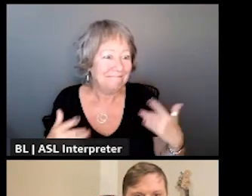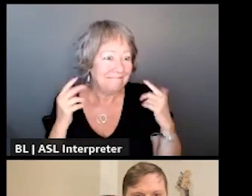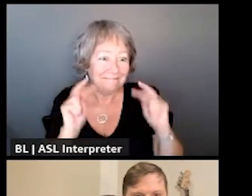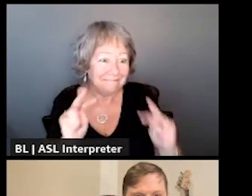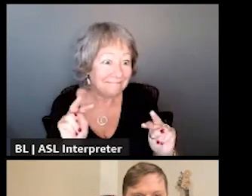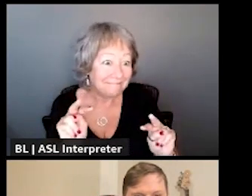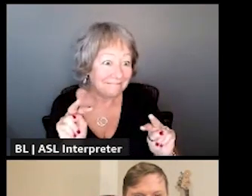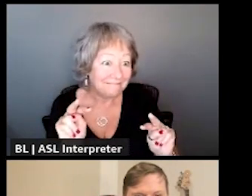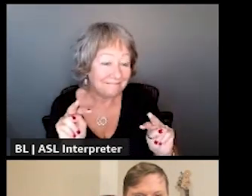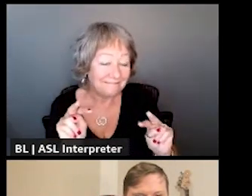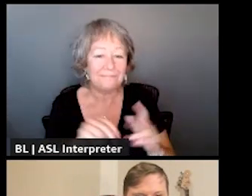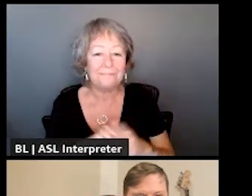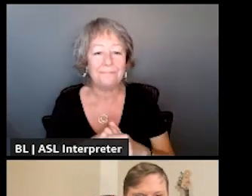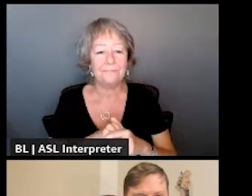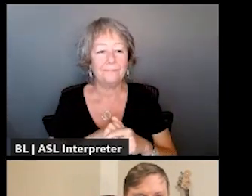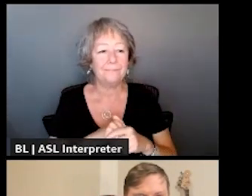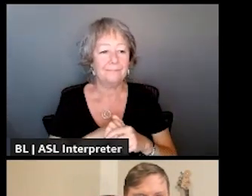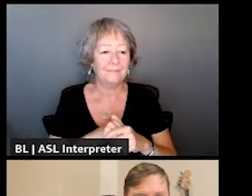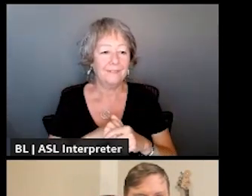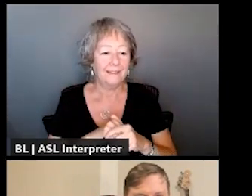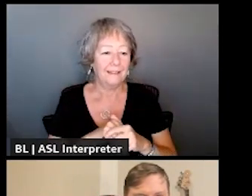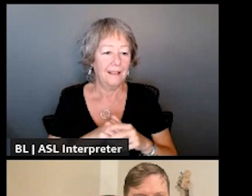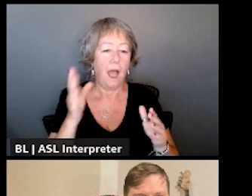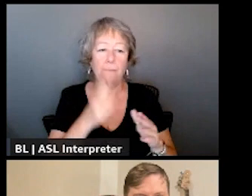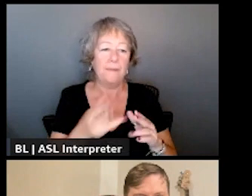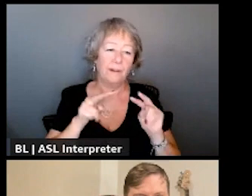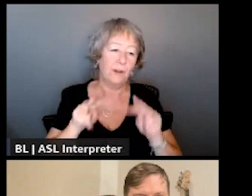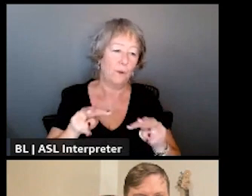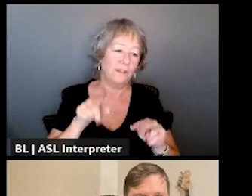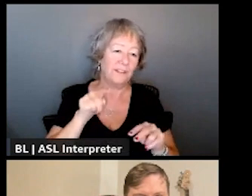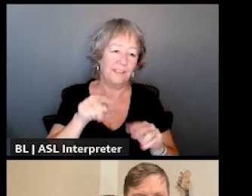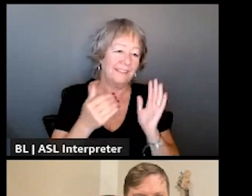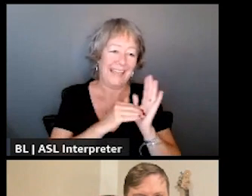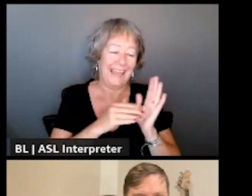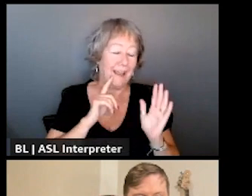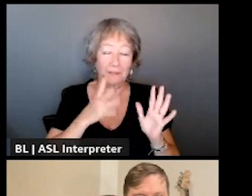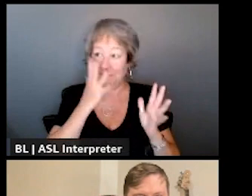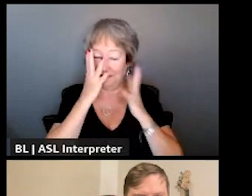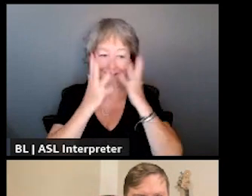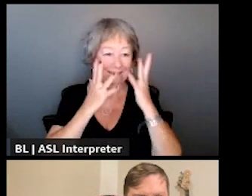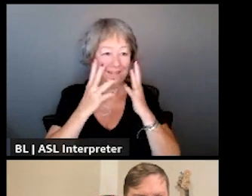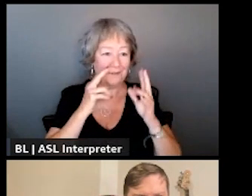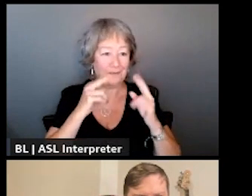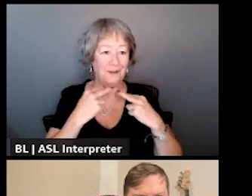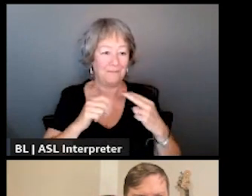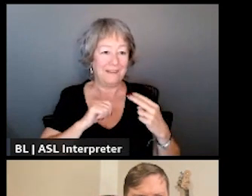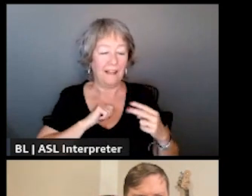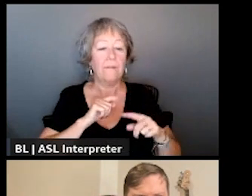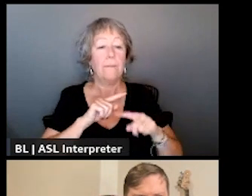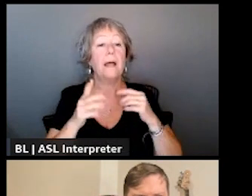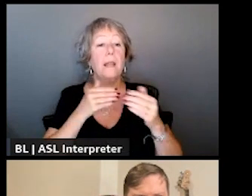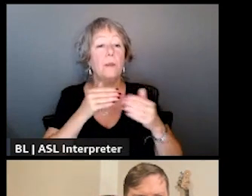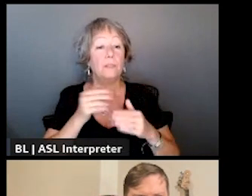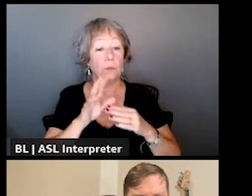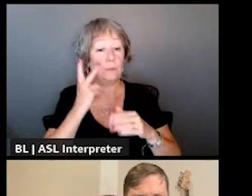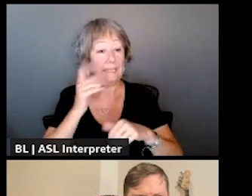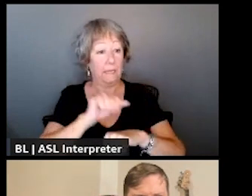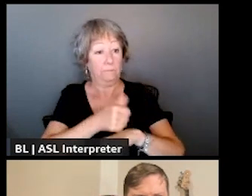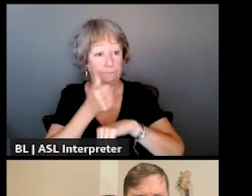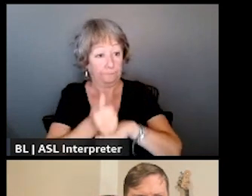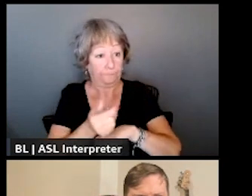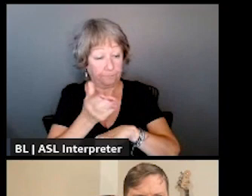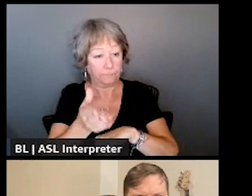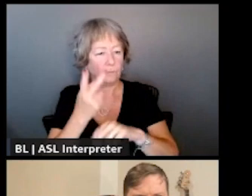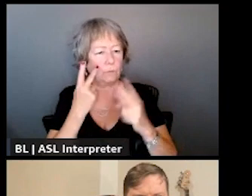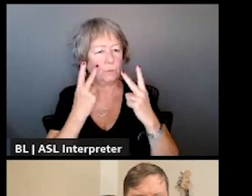effects. I'm never going to watch this back because I would just cringe watching myself. Anyway, so it created. You will see it here. And